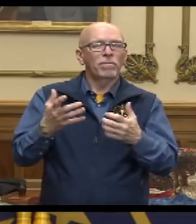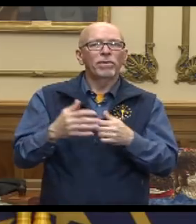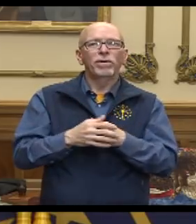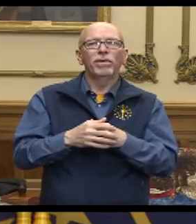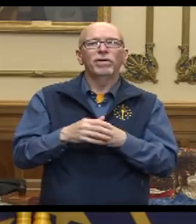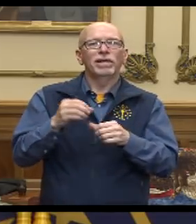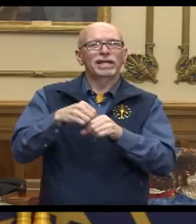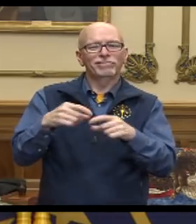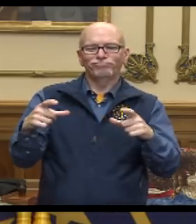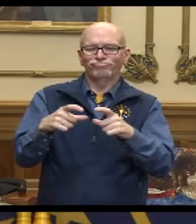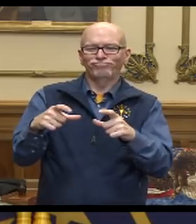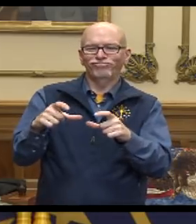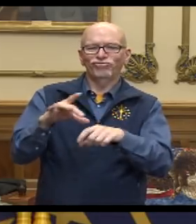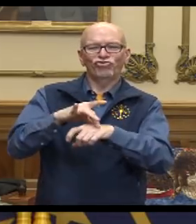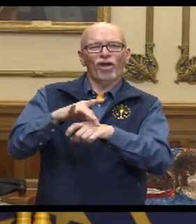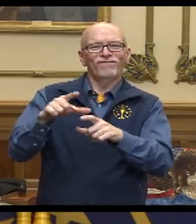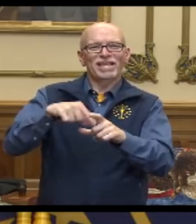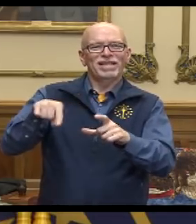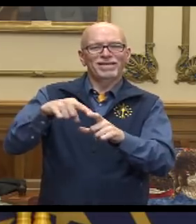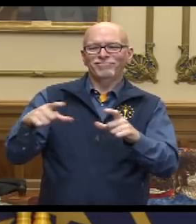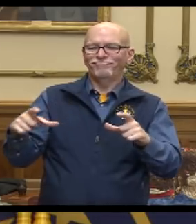a geography that was